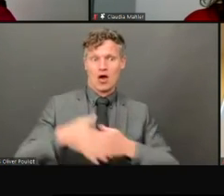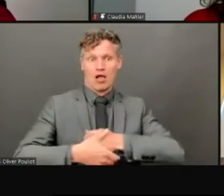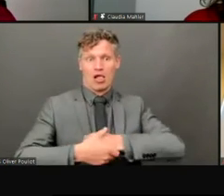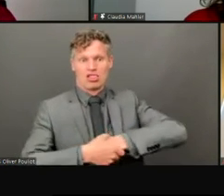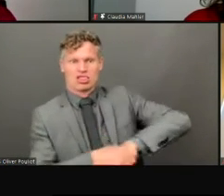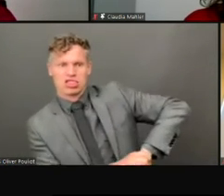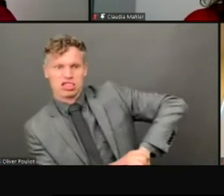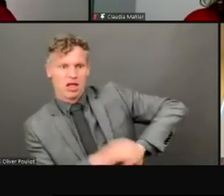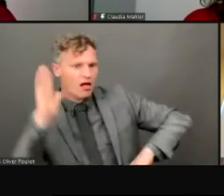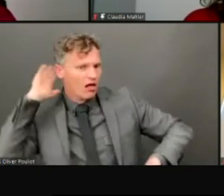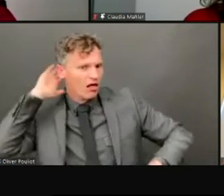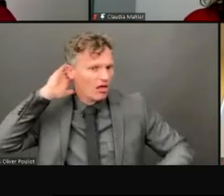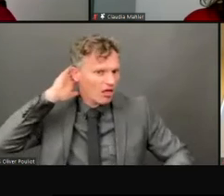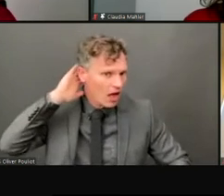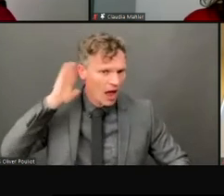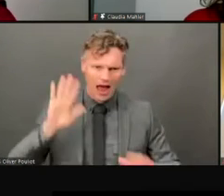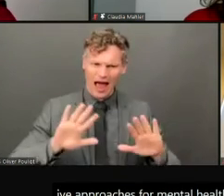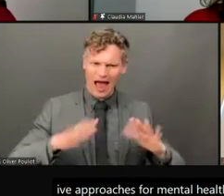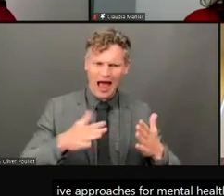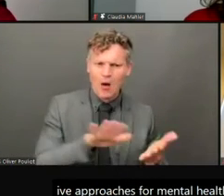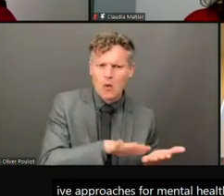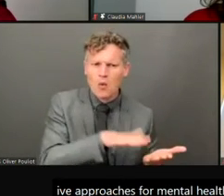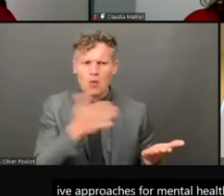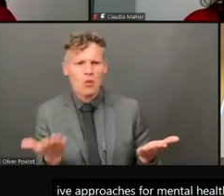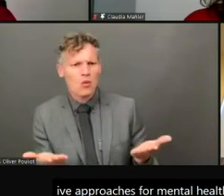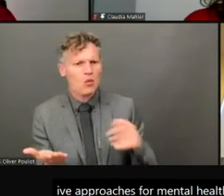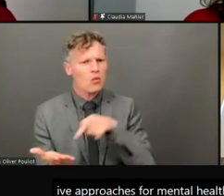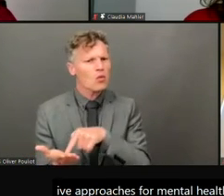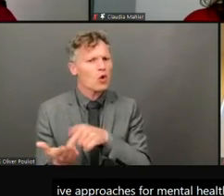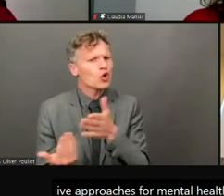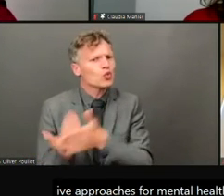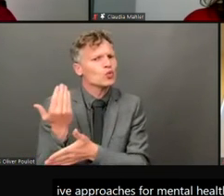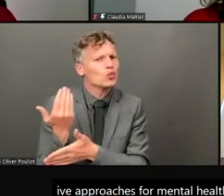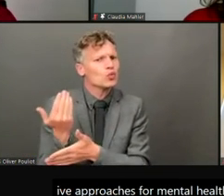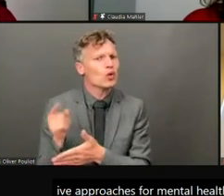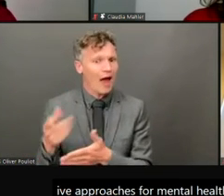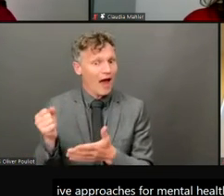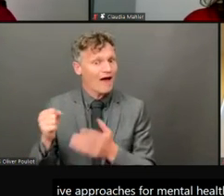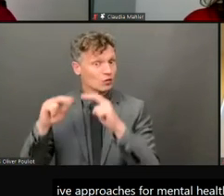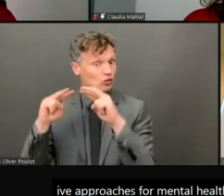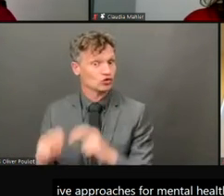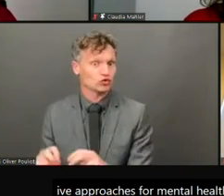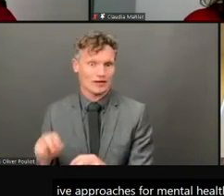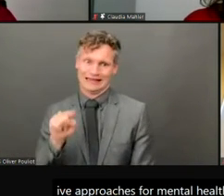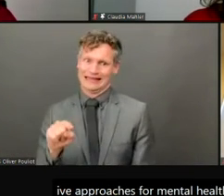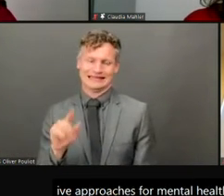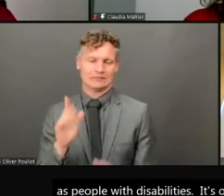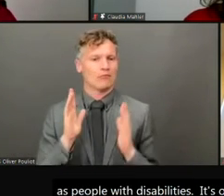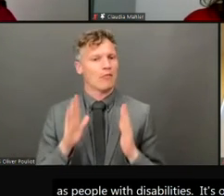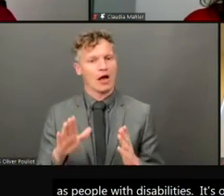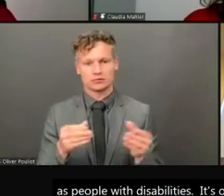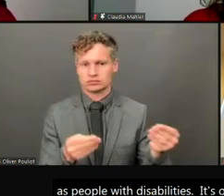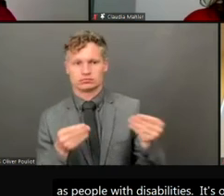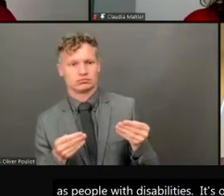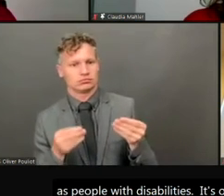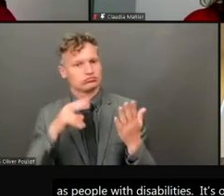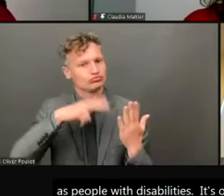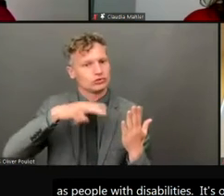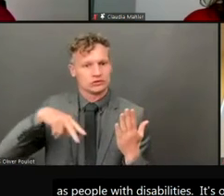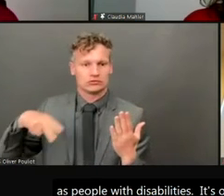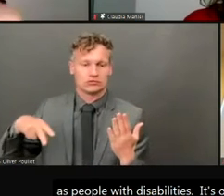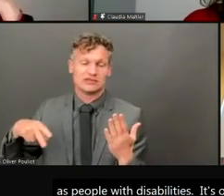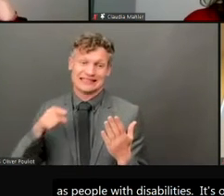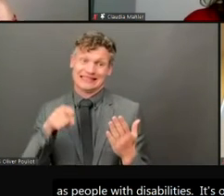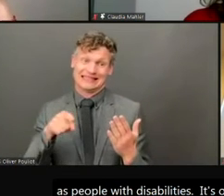with disabilities. It's one to watch in the field, and I think will contribute to really changing the field into the